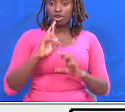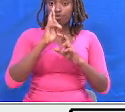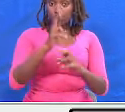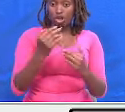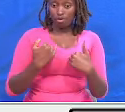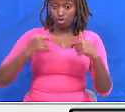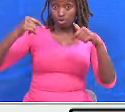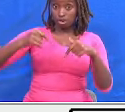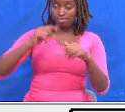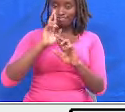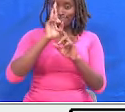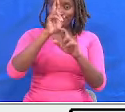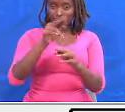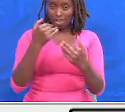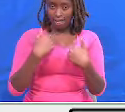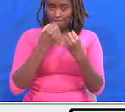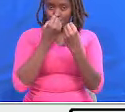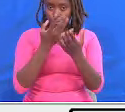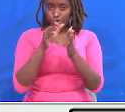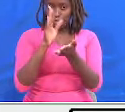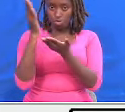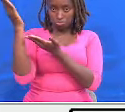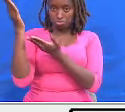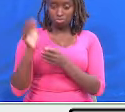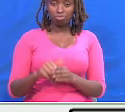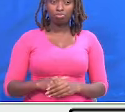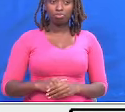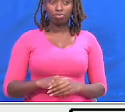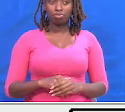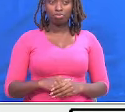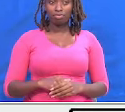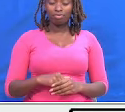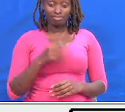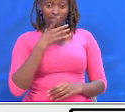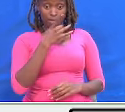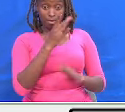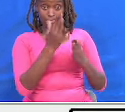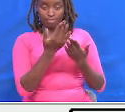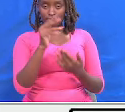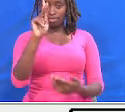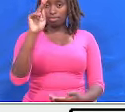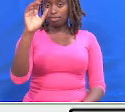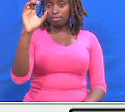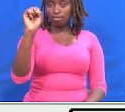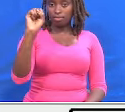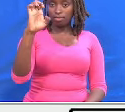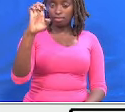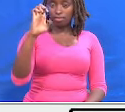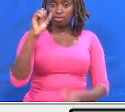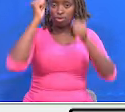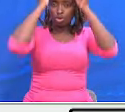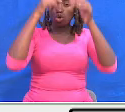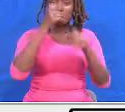Chichi Josephine tells us more. Vincent Muchiri, a KCSE candidate who was murdered